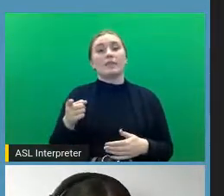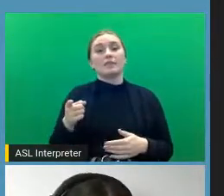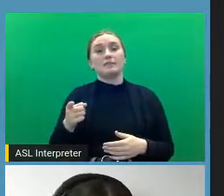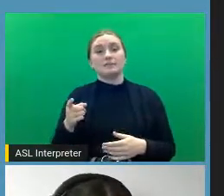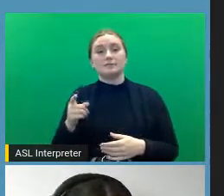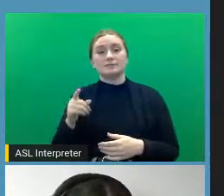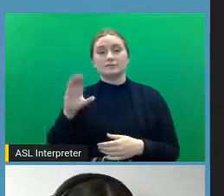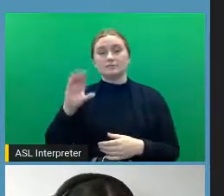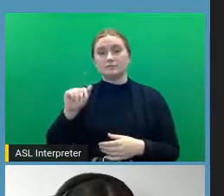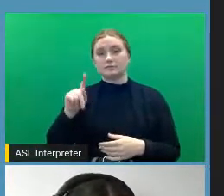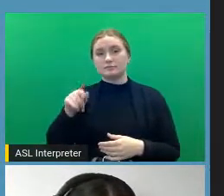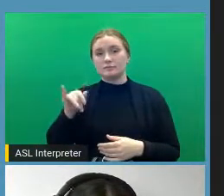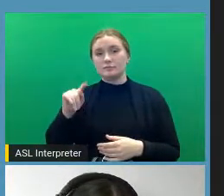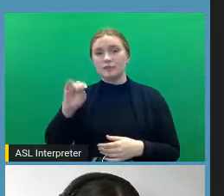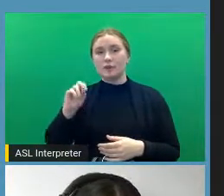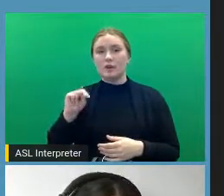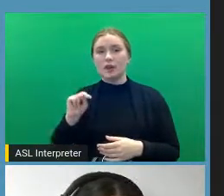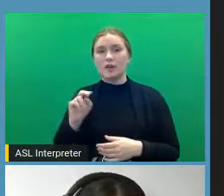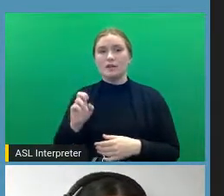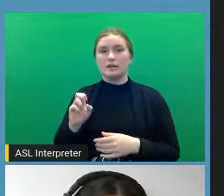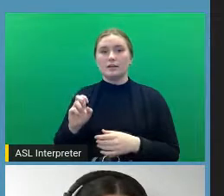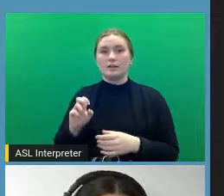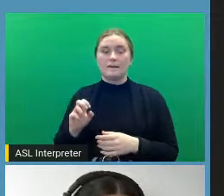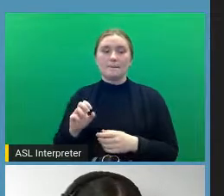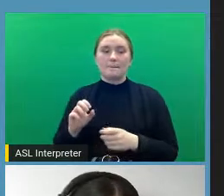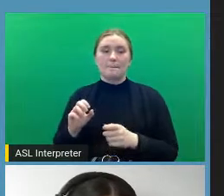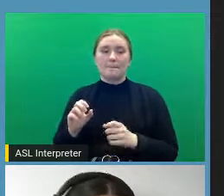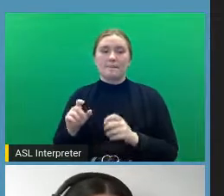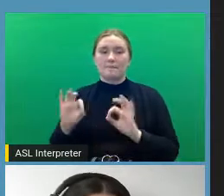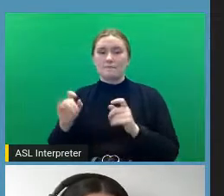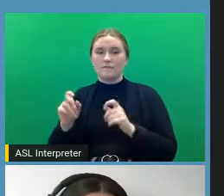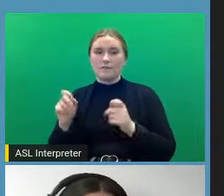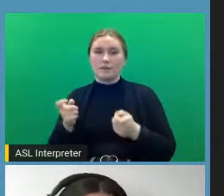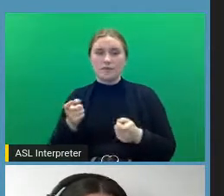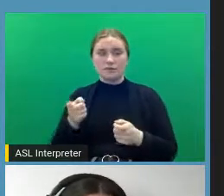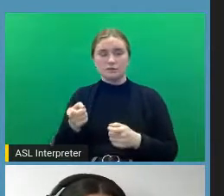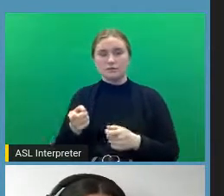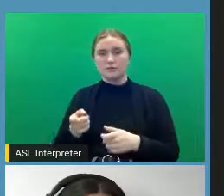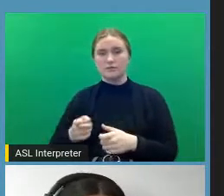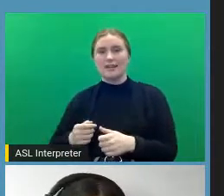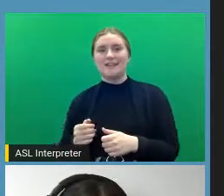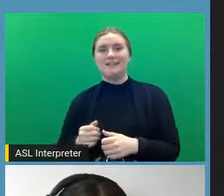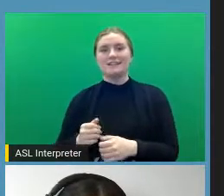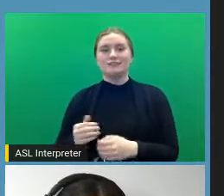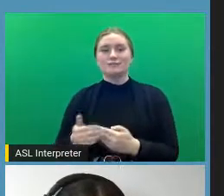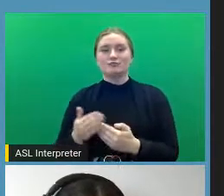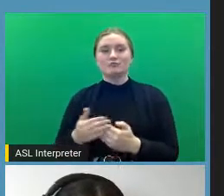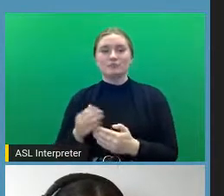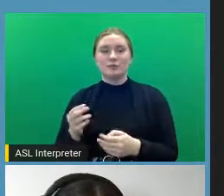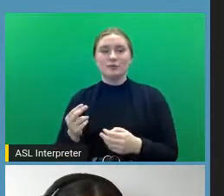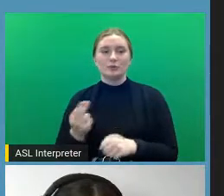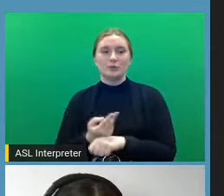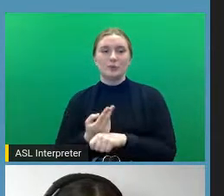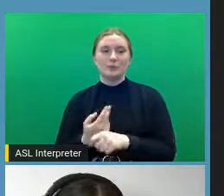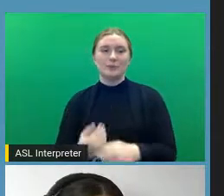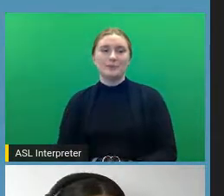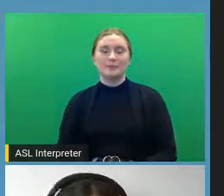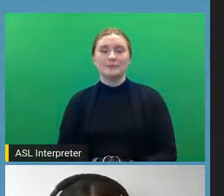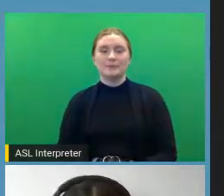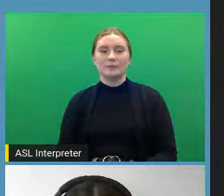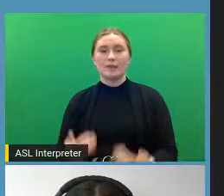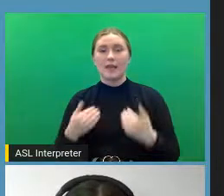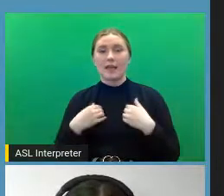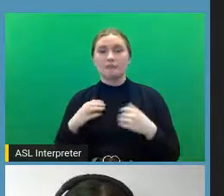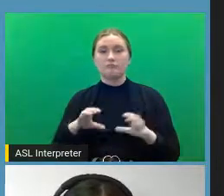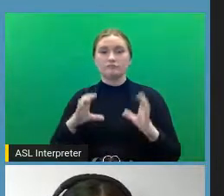nothing like the one I had been using 5 years ago. It's so much better. So we have our block of transcription text, which could be